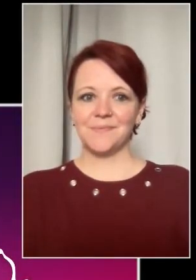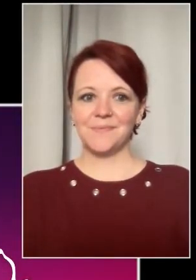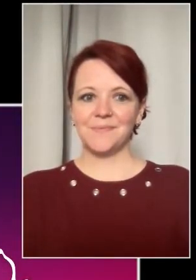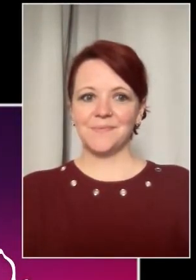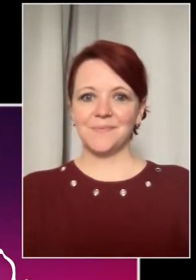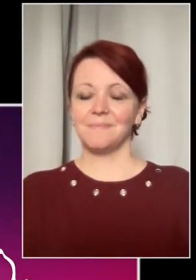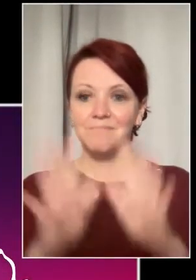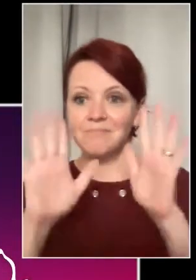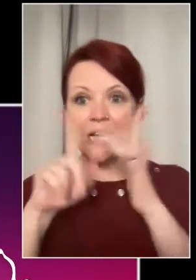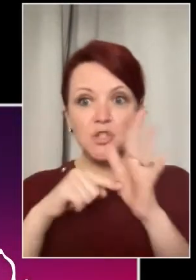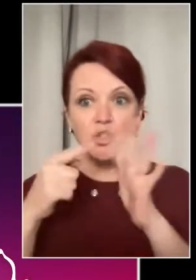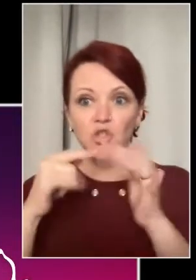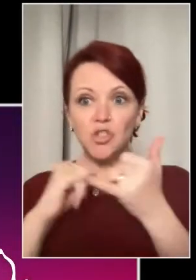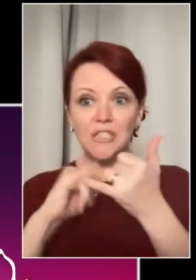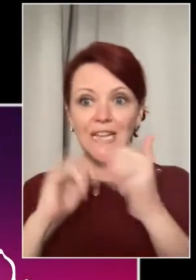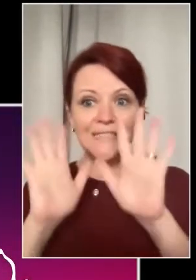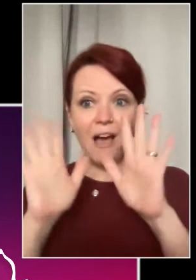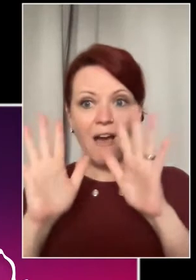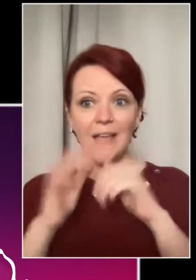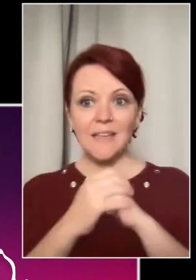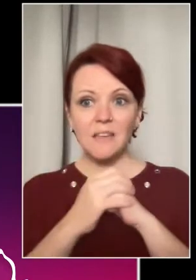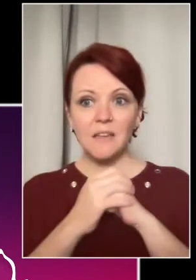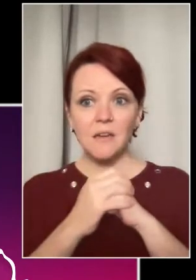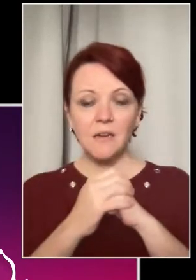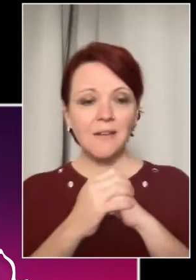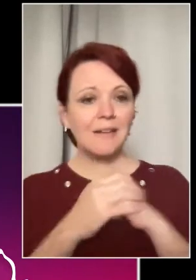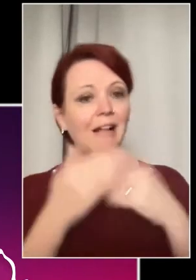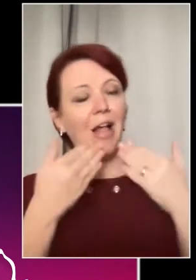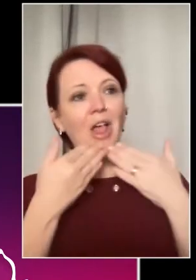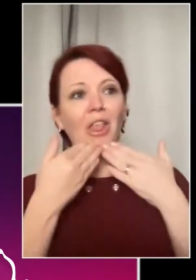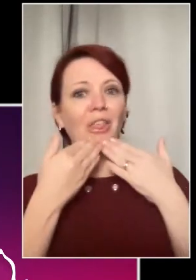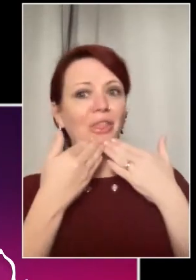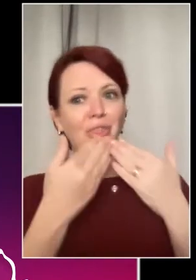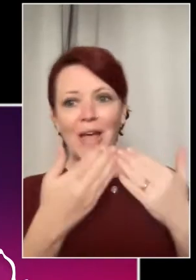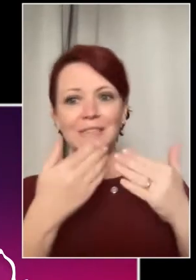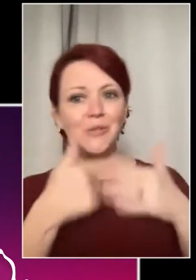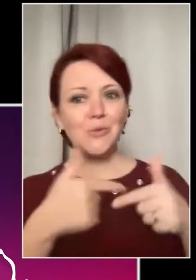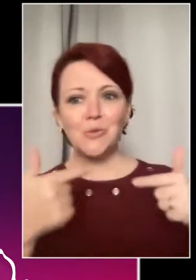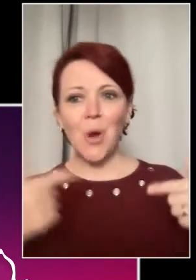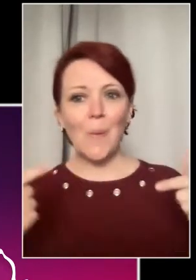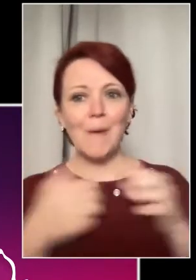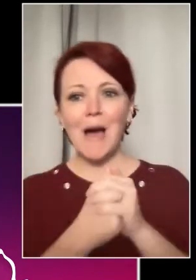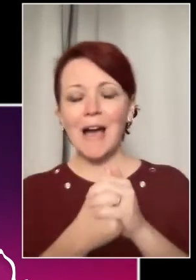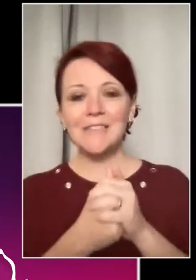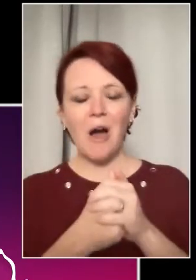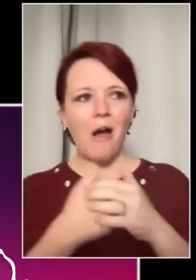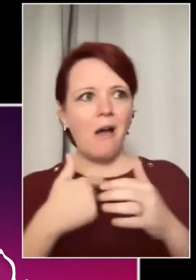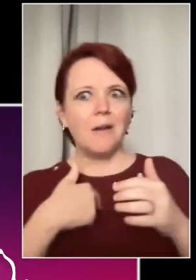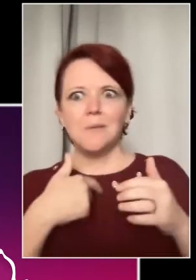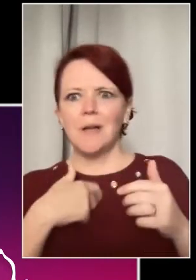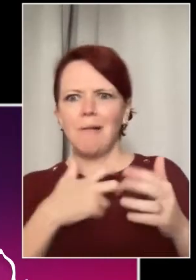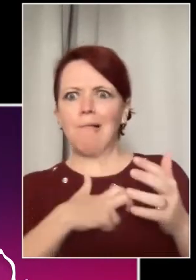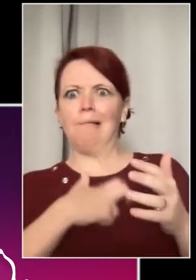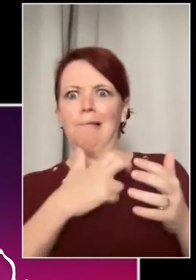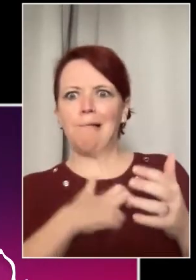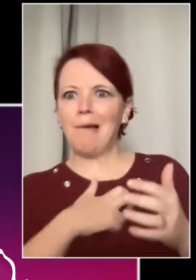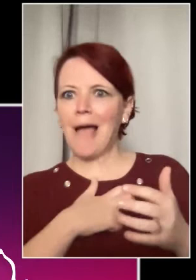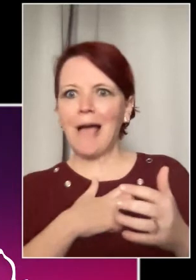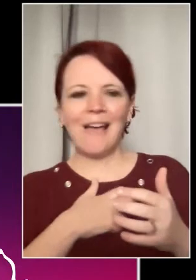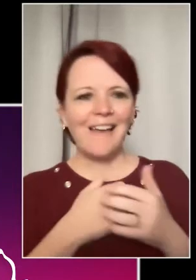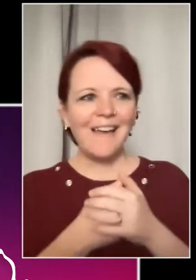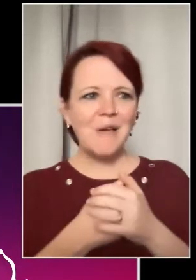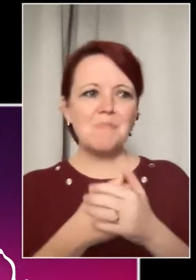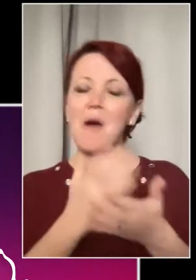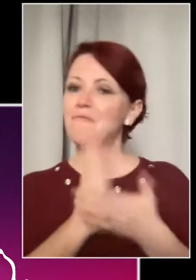Hi Jess, congratulations. Thank you so much. This is so unexpected, but such an